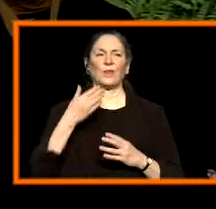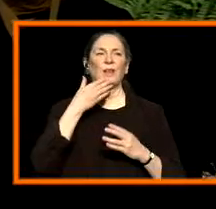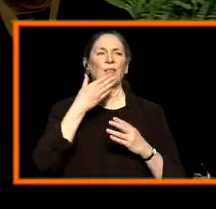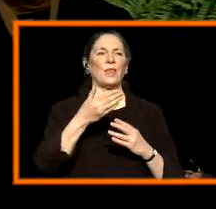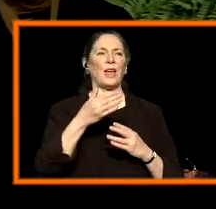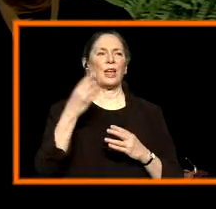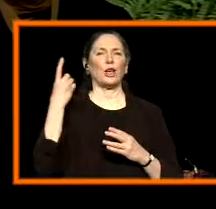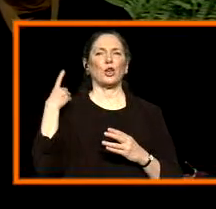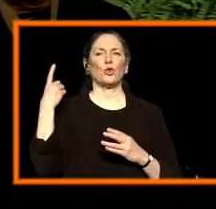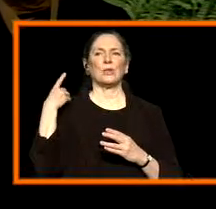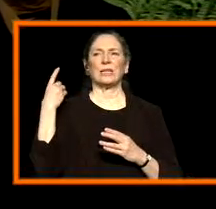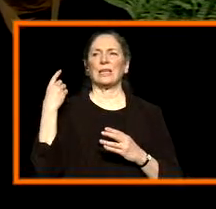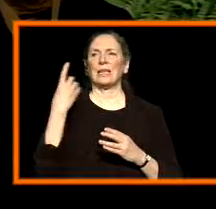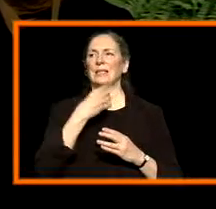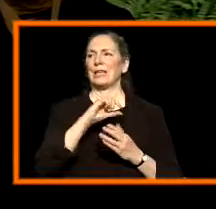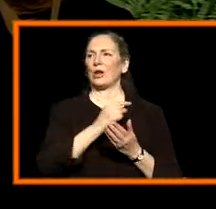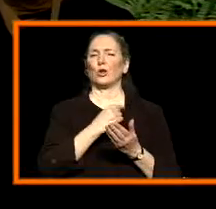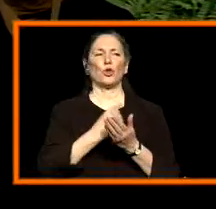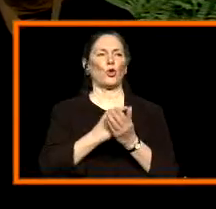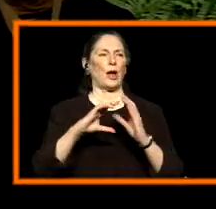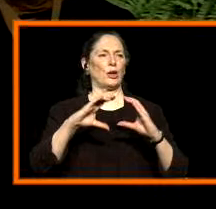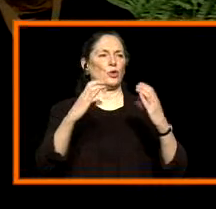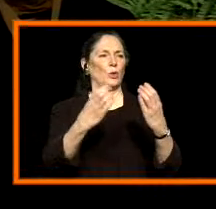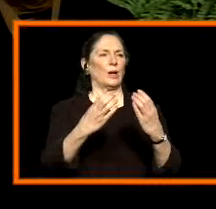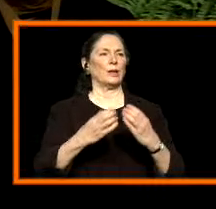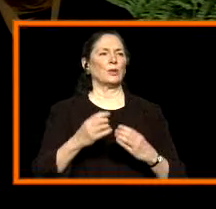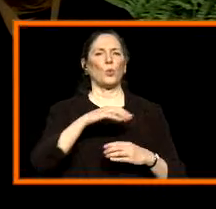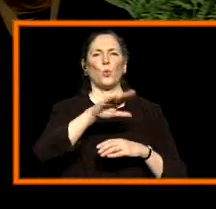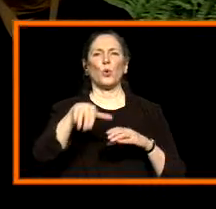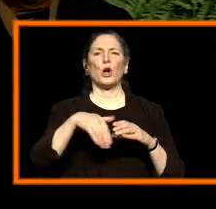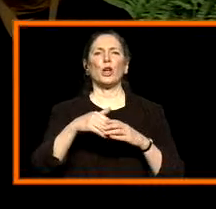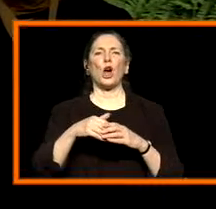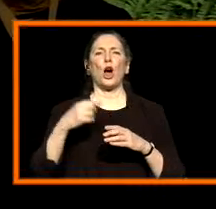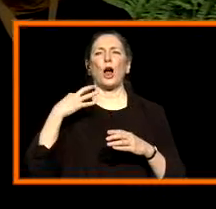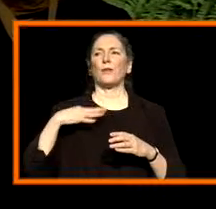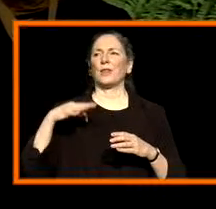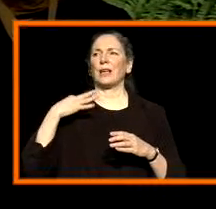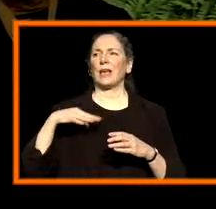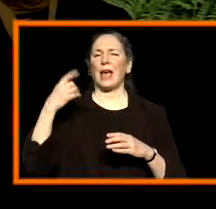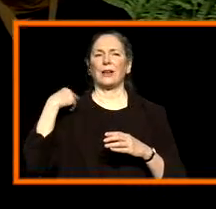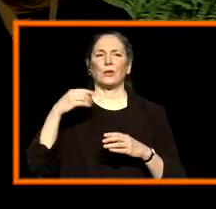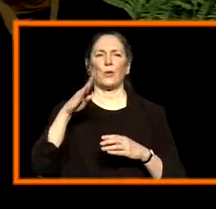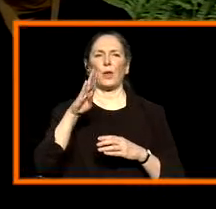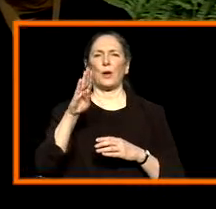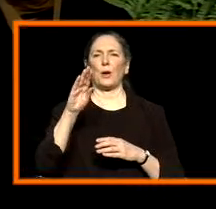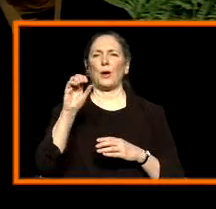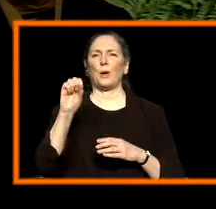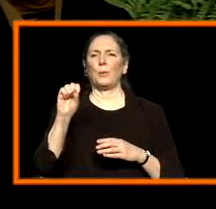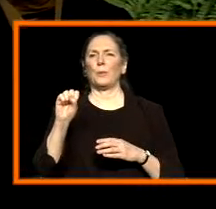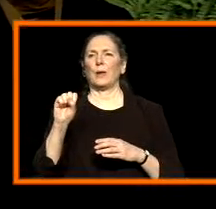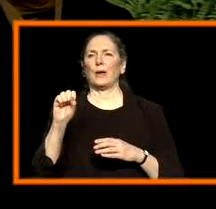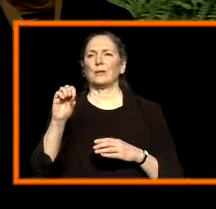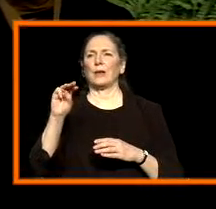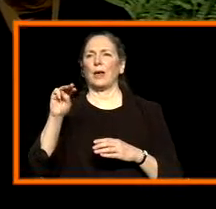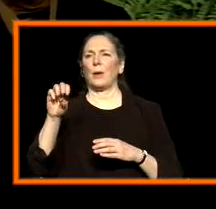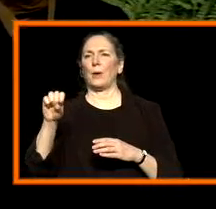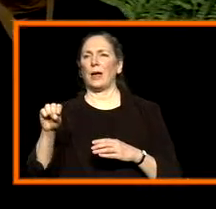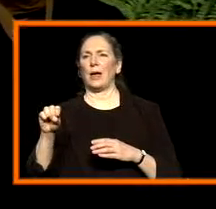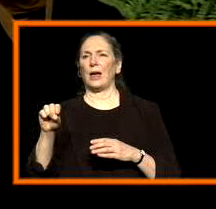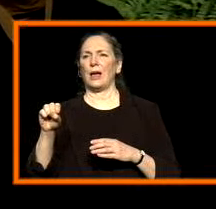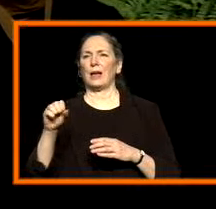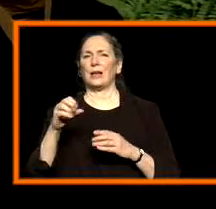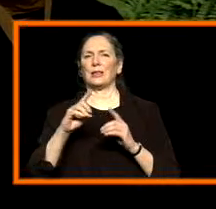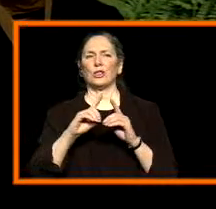Thank you, deans and graduates. Would all of the candidates for the bachelor's and master's